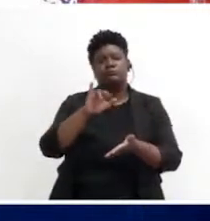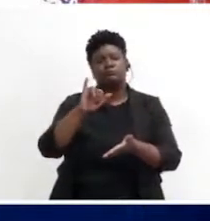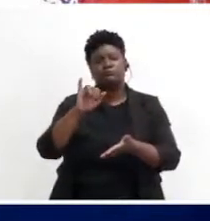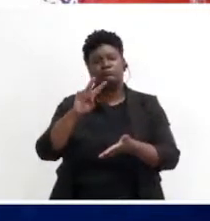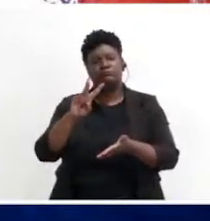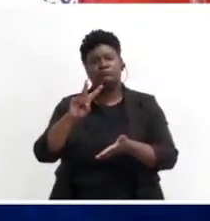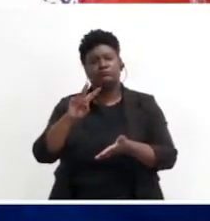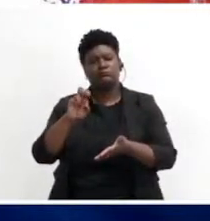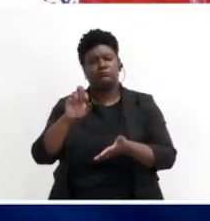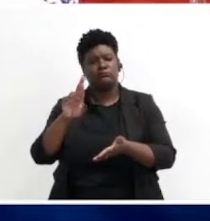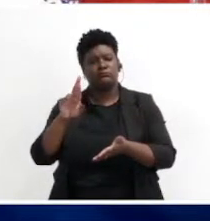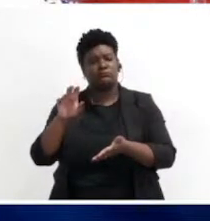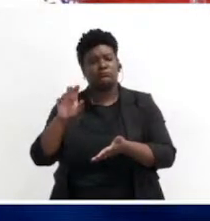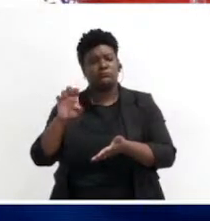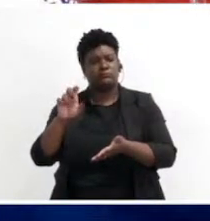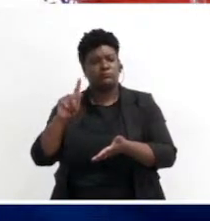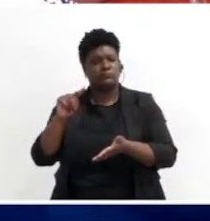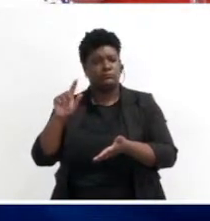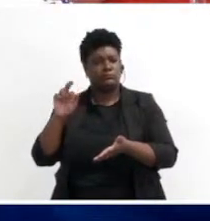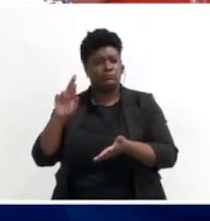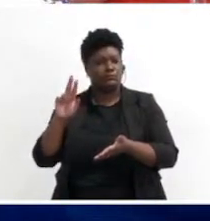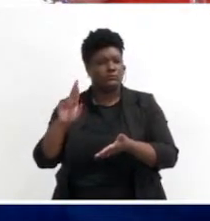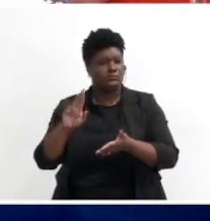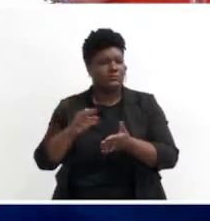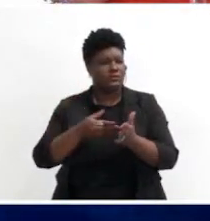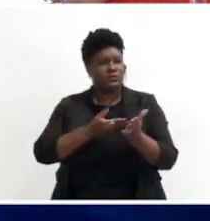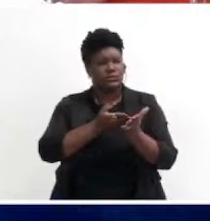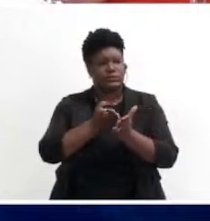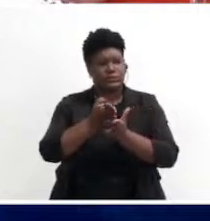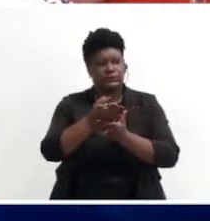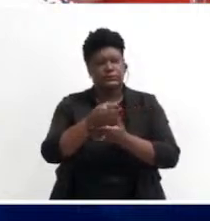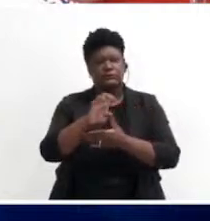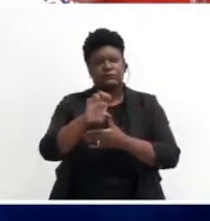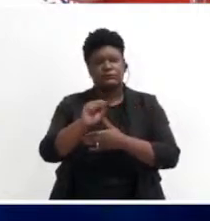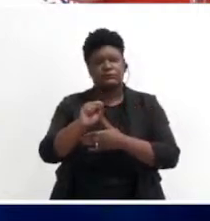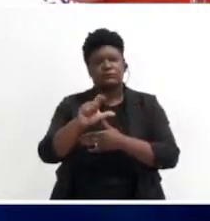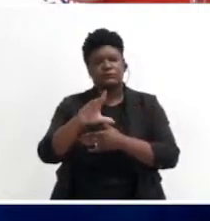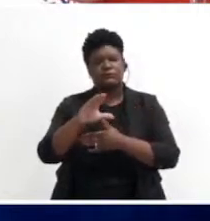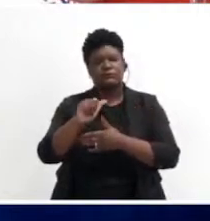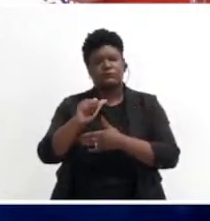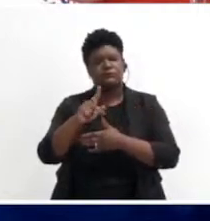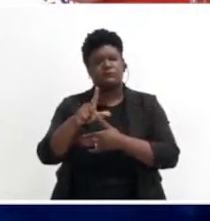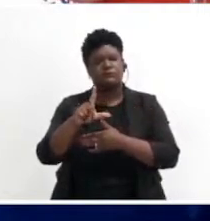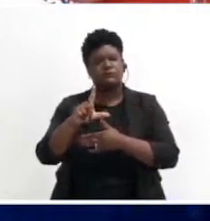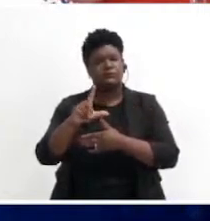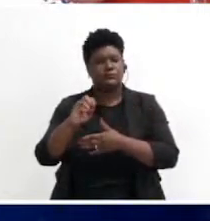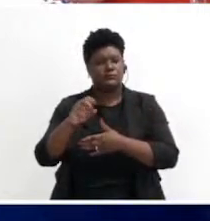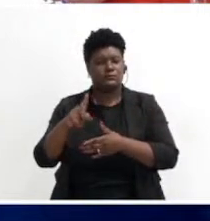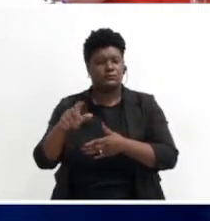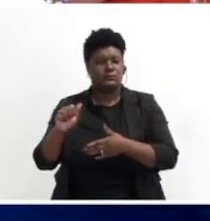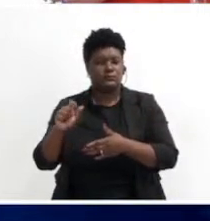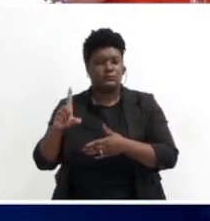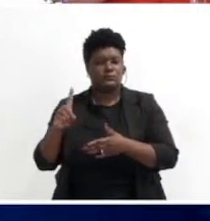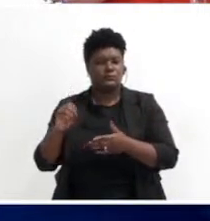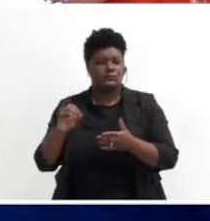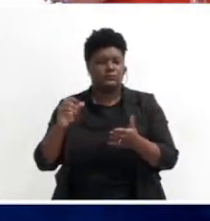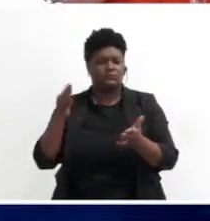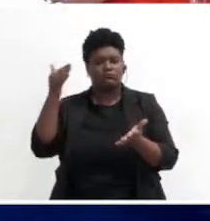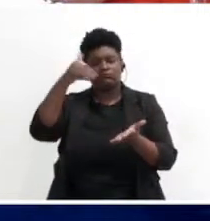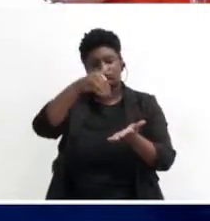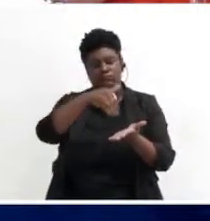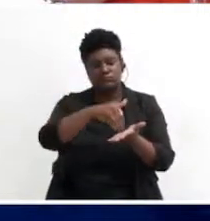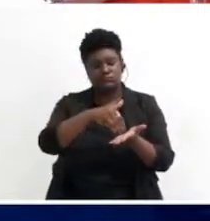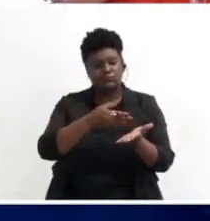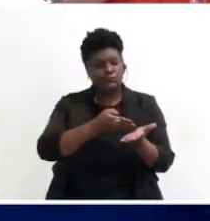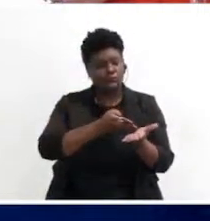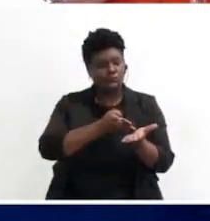look closely at that picture in the center at the bottom. But these vias can have